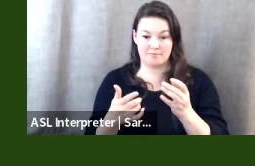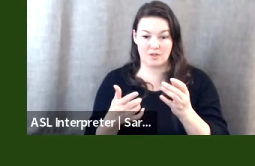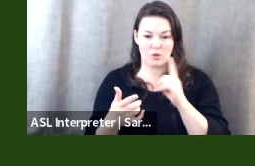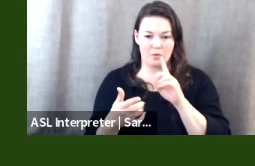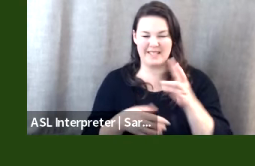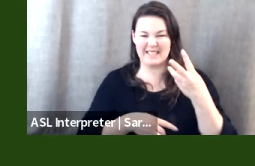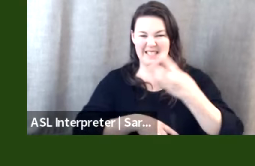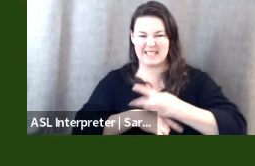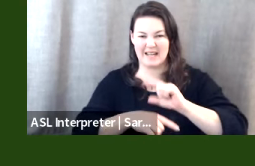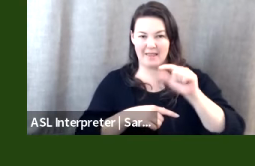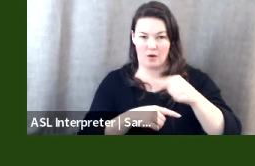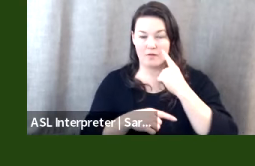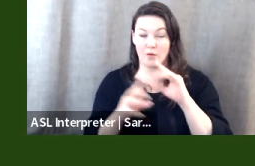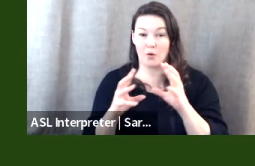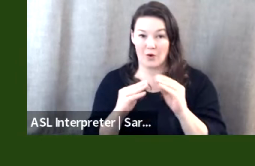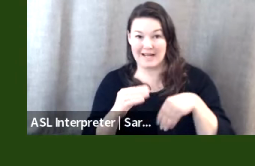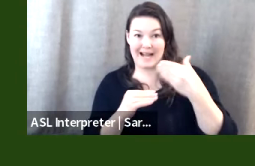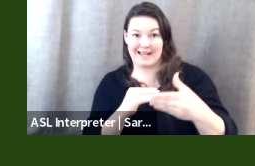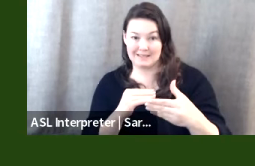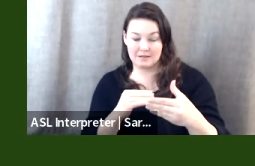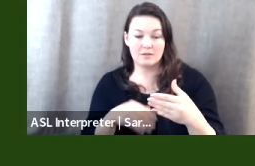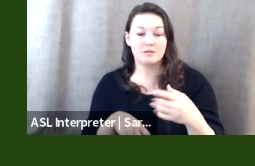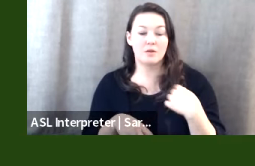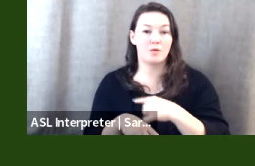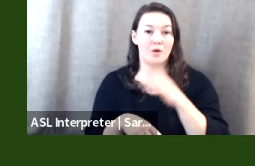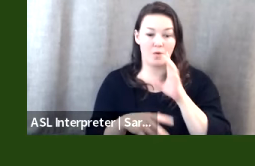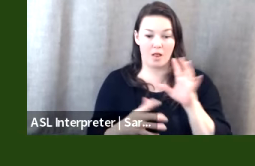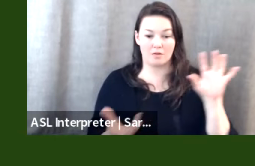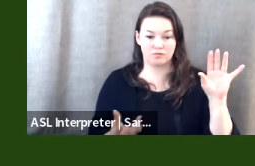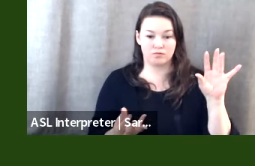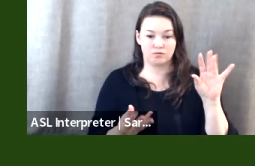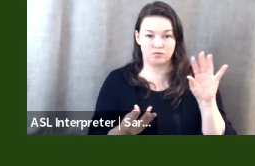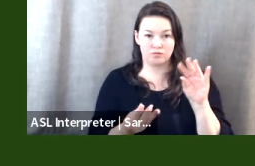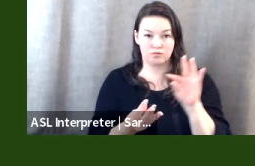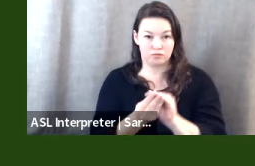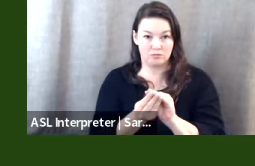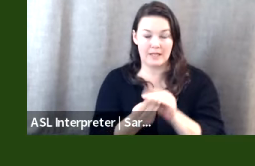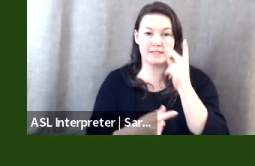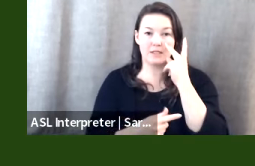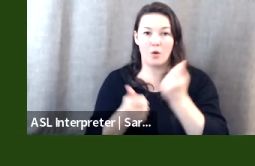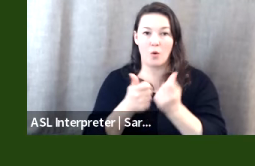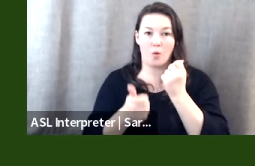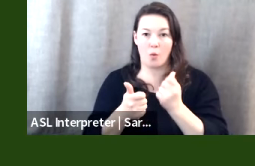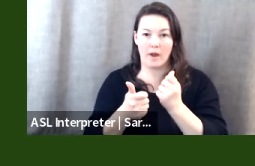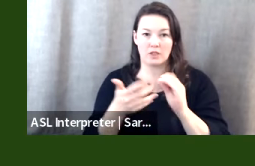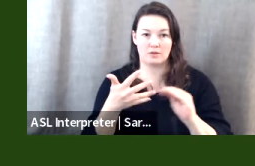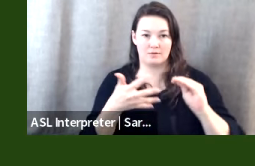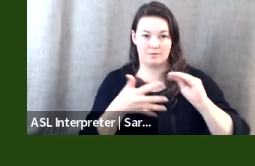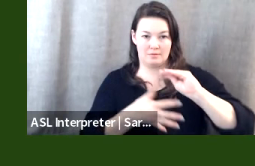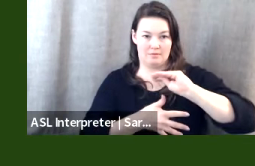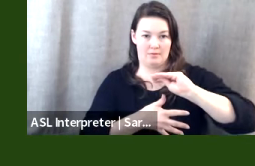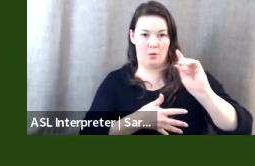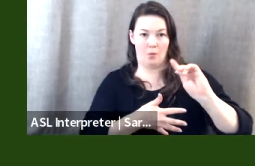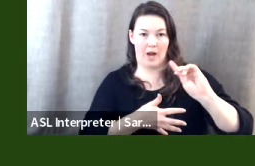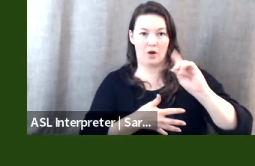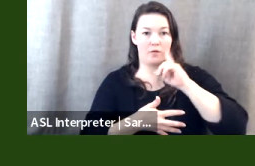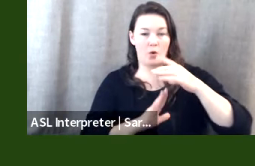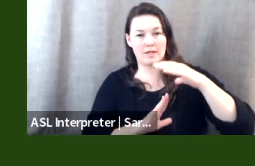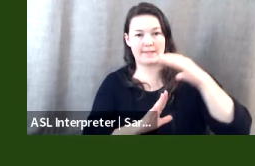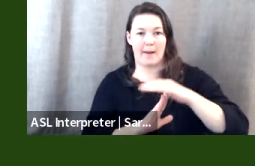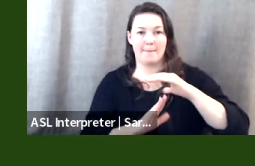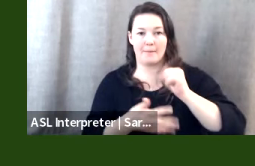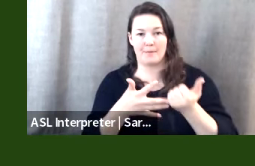later, Susan and I will aggregate them all and see what bubbles up to the surface as the group's largest main